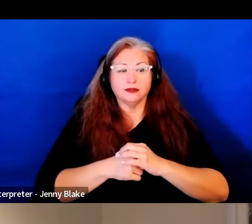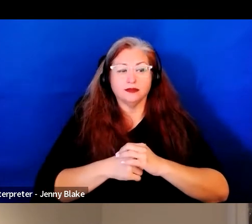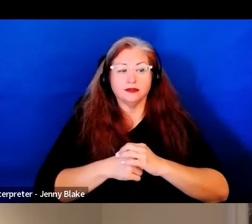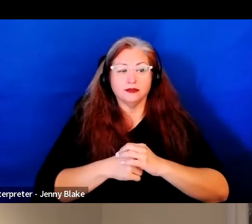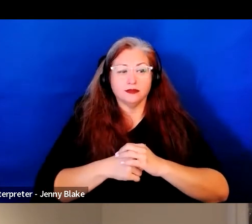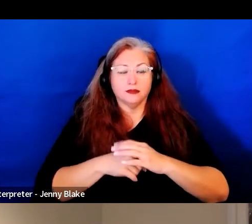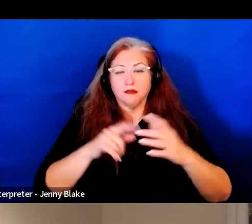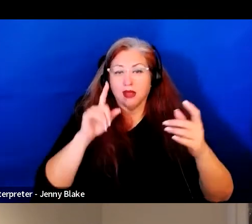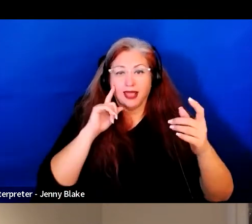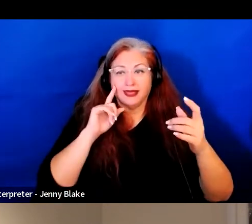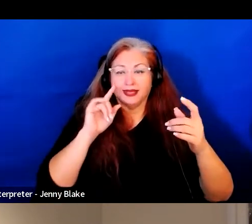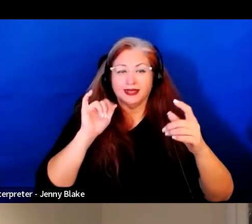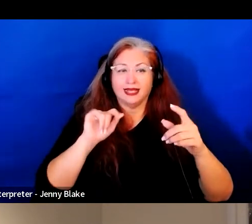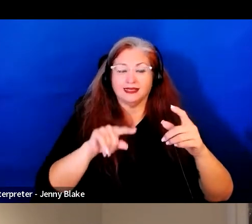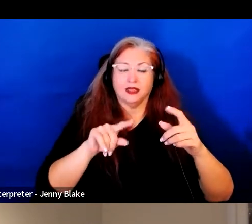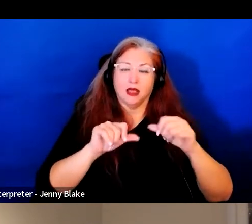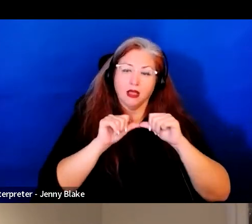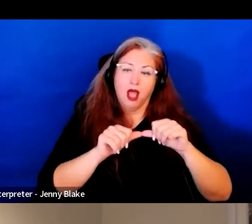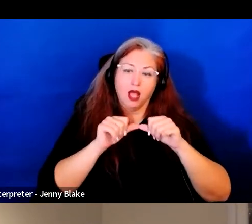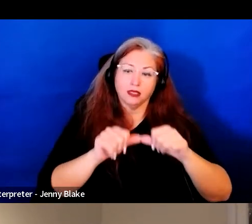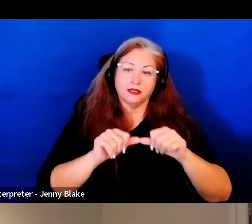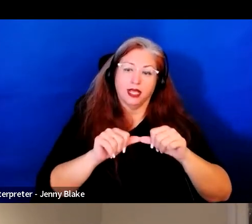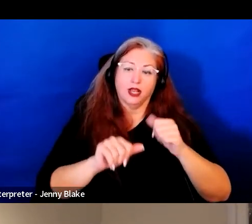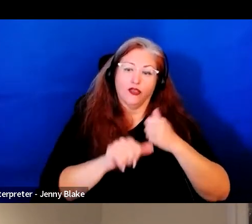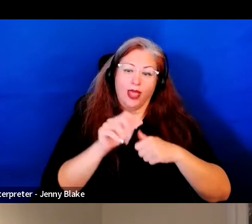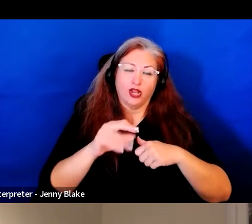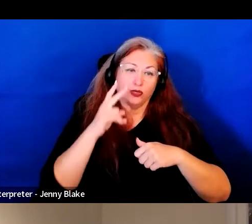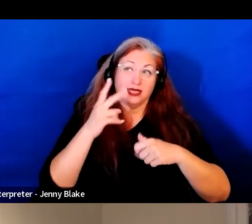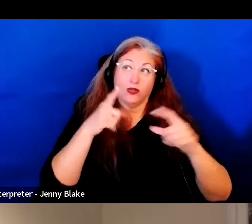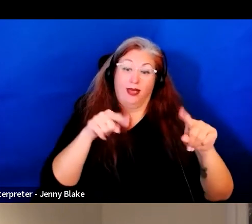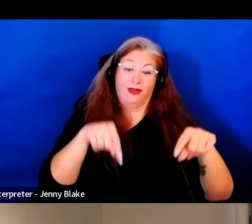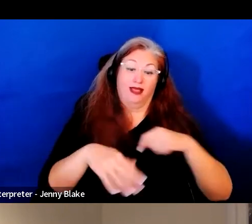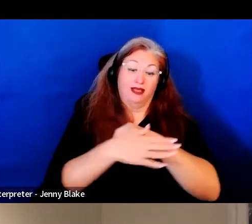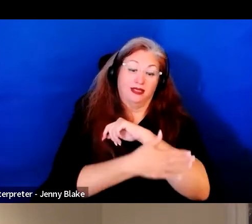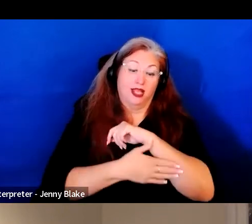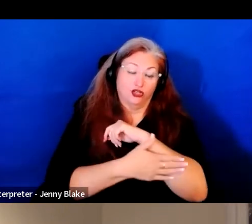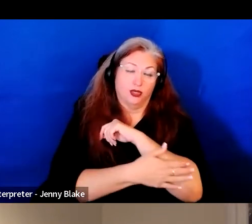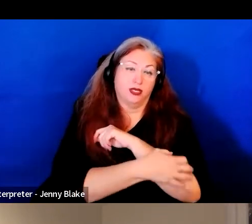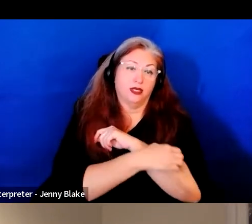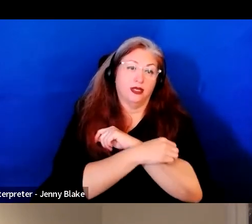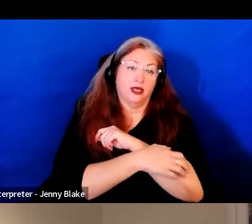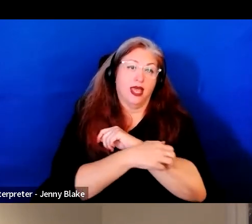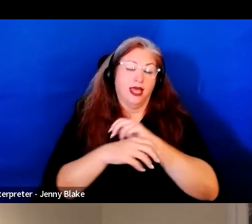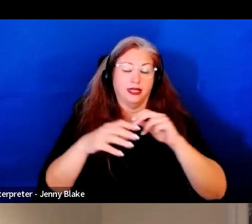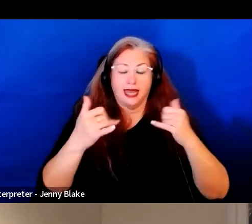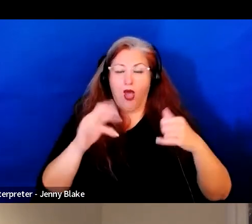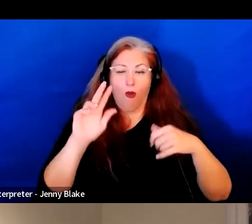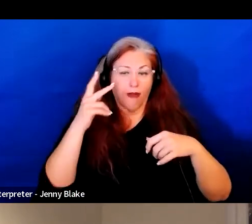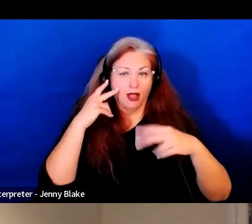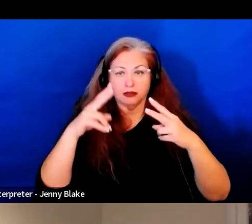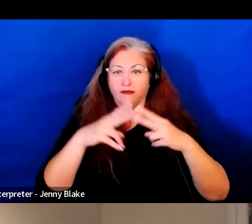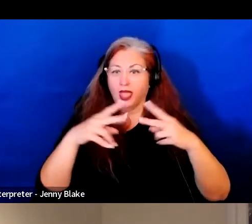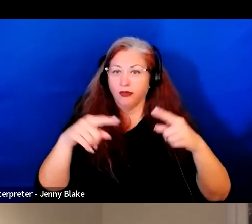And it's, I think it's the constant threat. And given what is happening in this country, and how polarizing the politics have